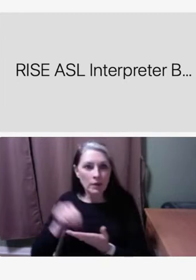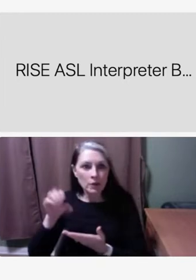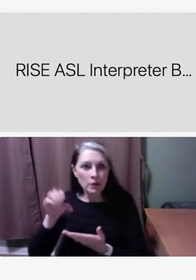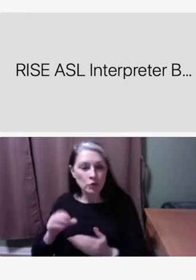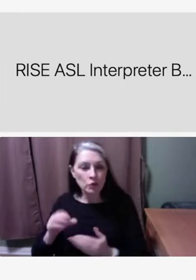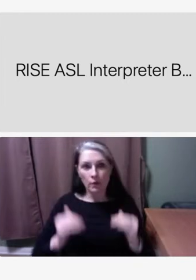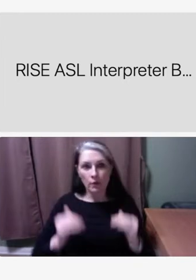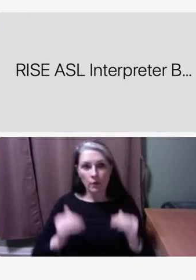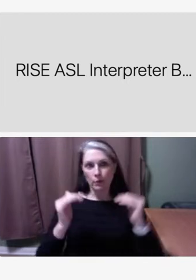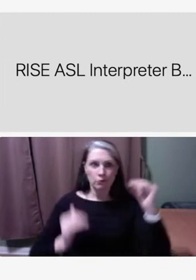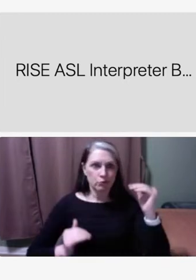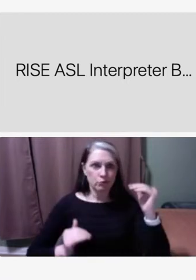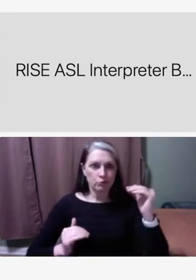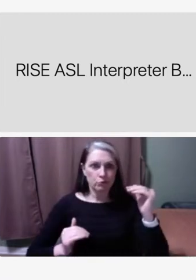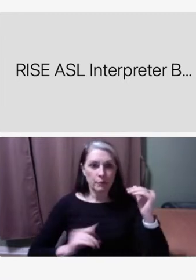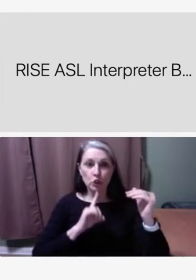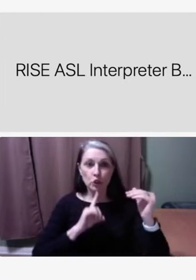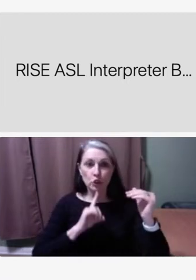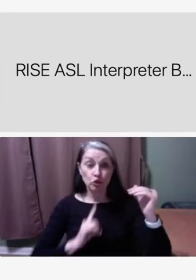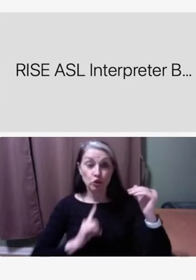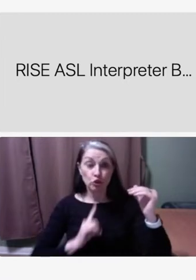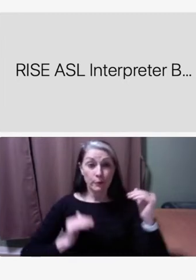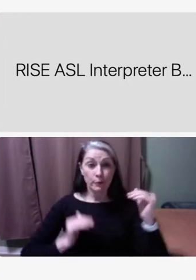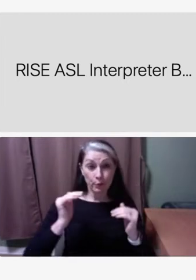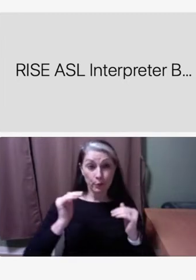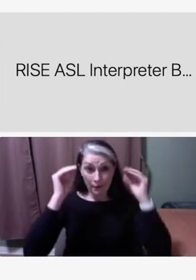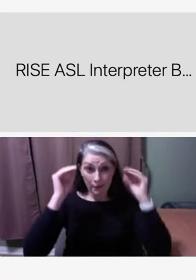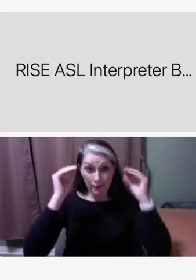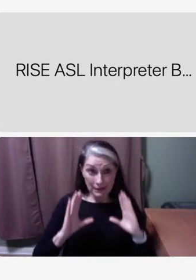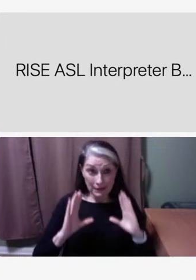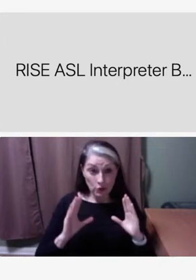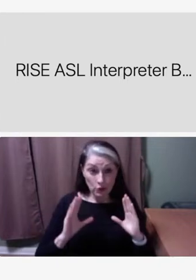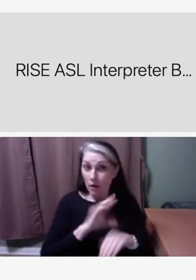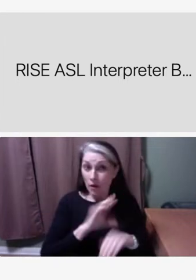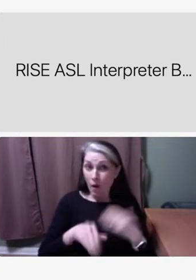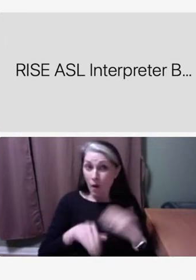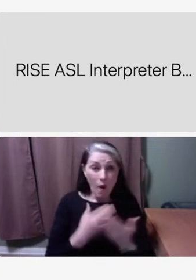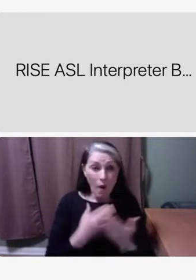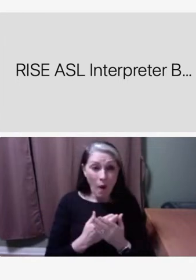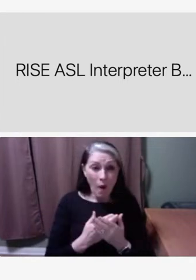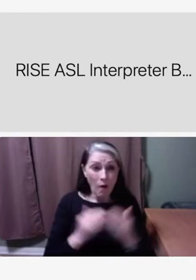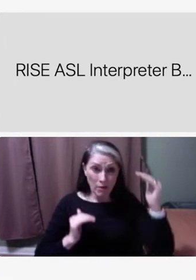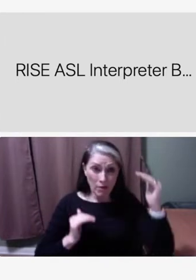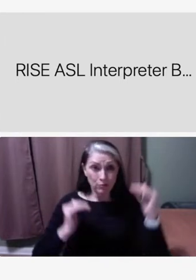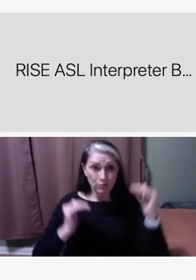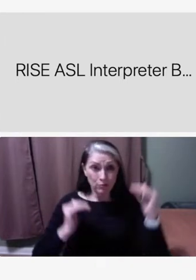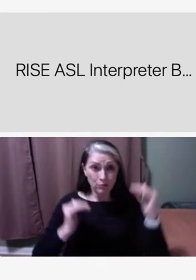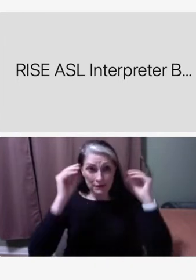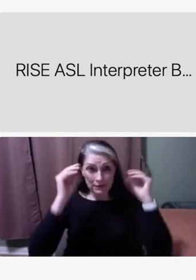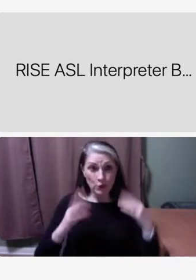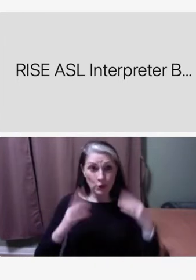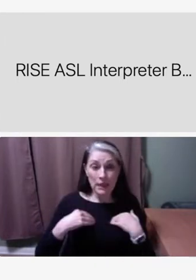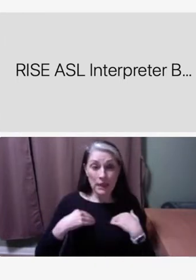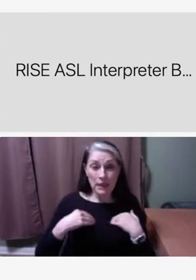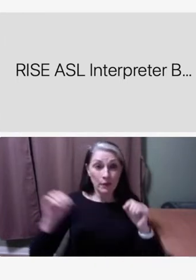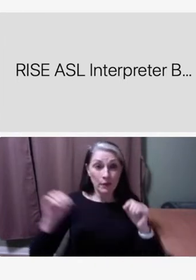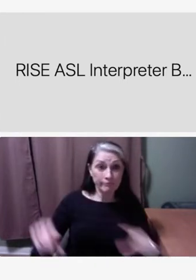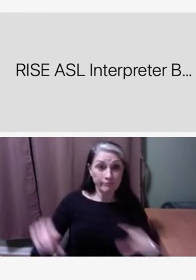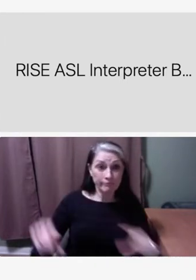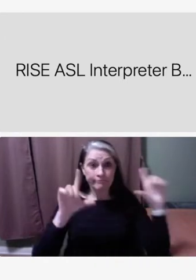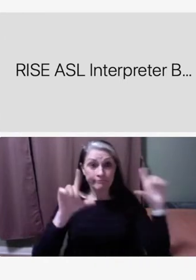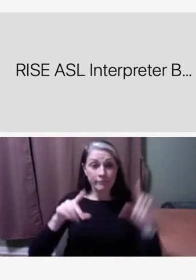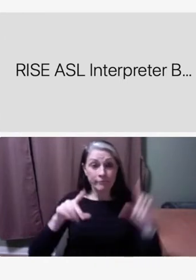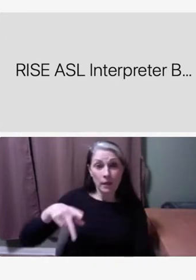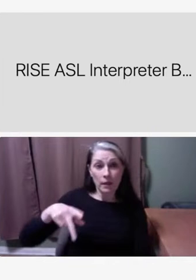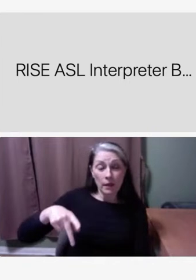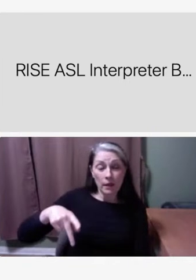teachers, we talk about Promethean panels, not all the teachers had the Promethean panels, or some had them that were several years old and didn't have the same functionality.